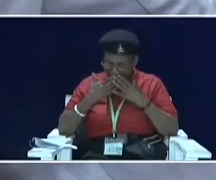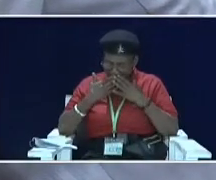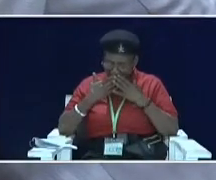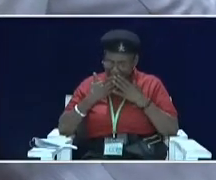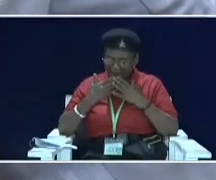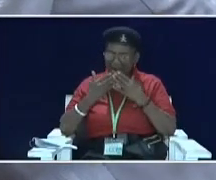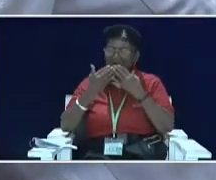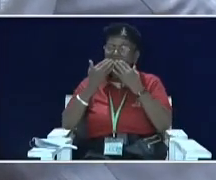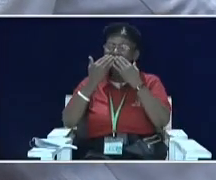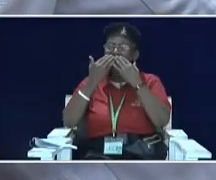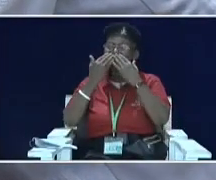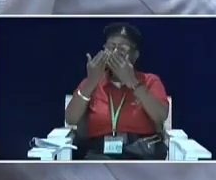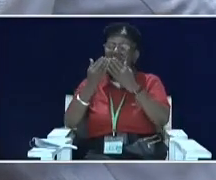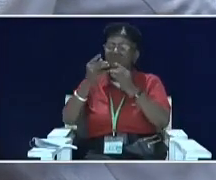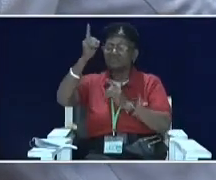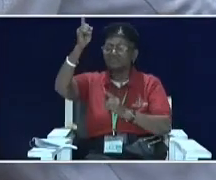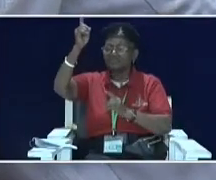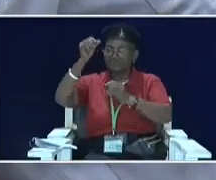Thank you, Father.